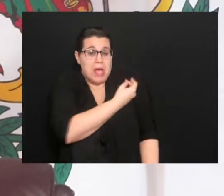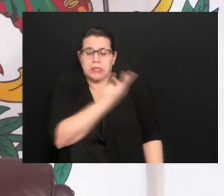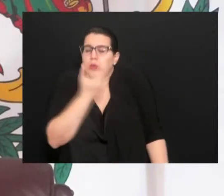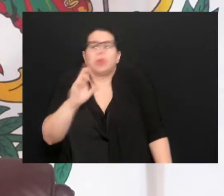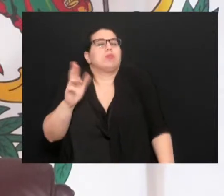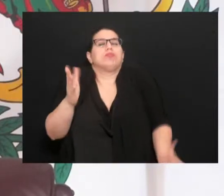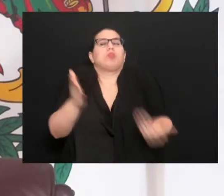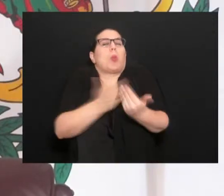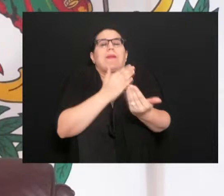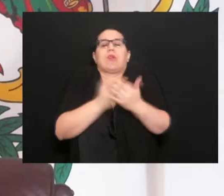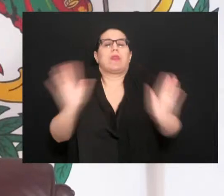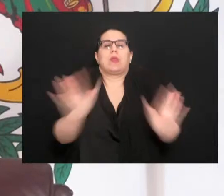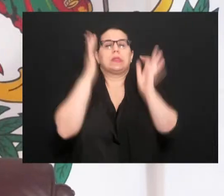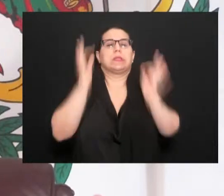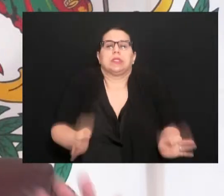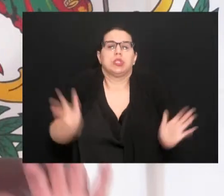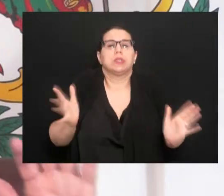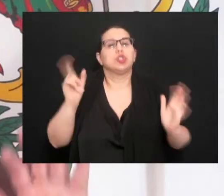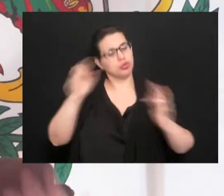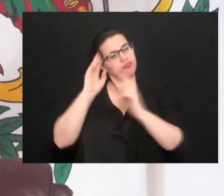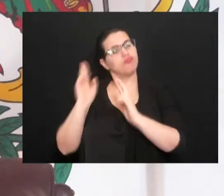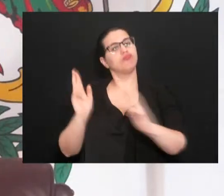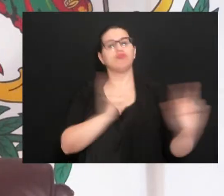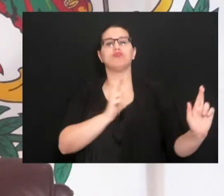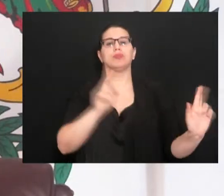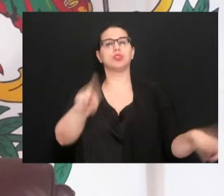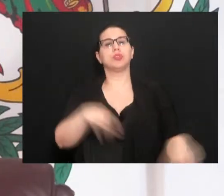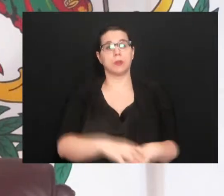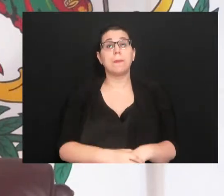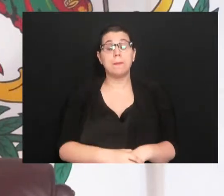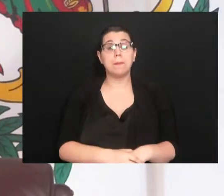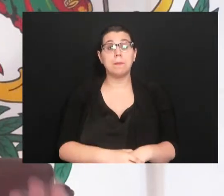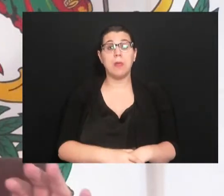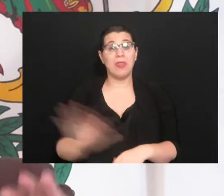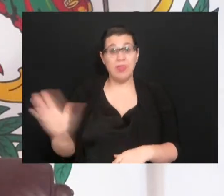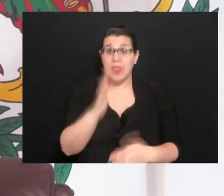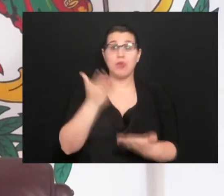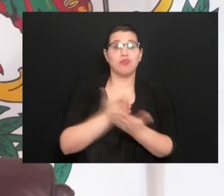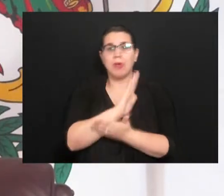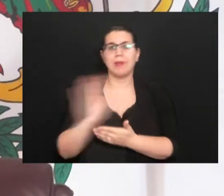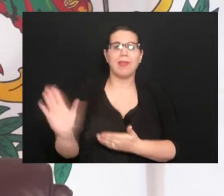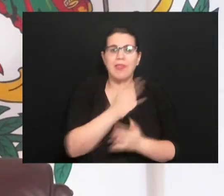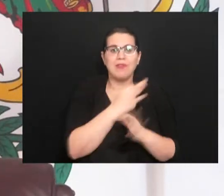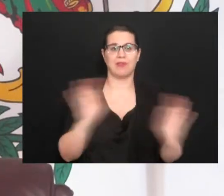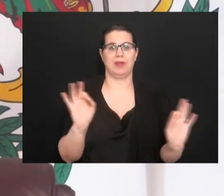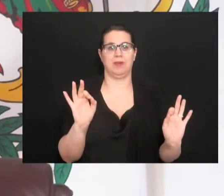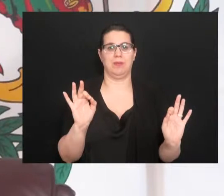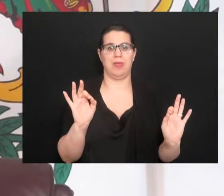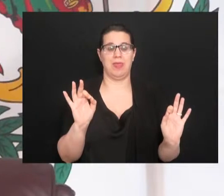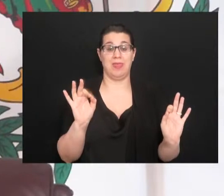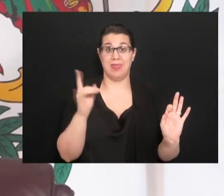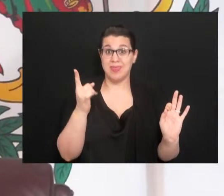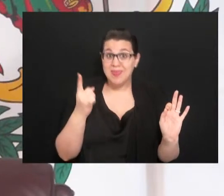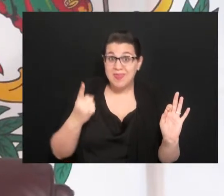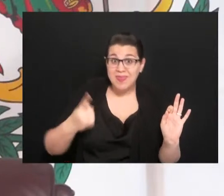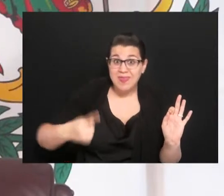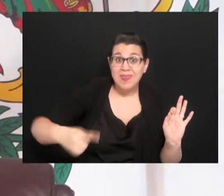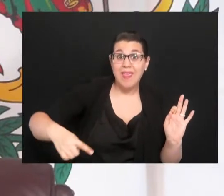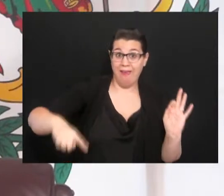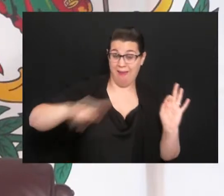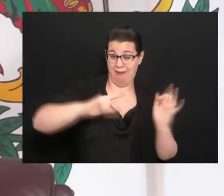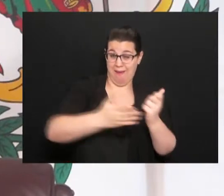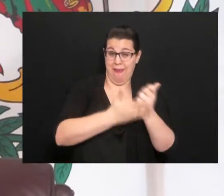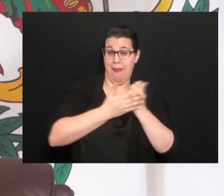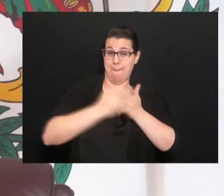may be, we should be respectful of those freedoms because they have made us what we are today.